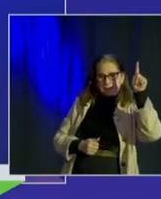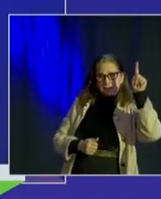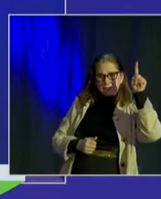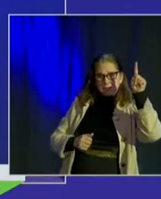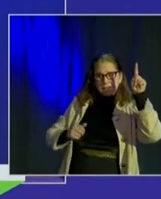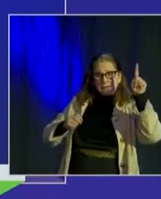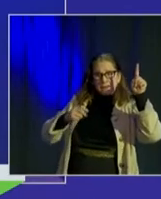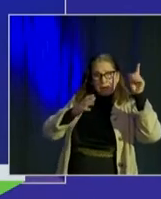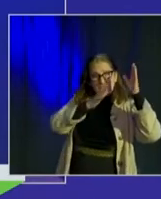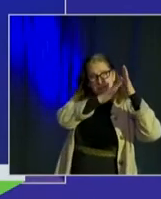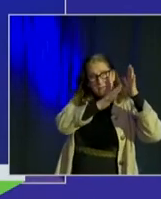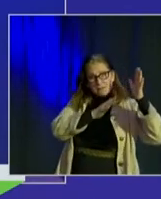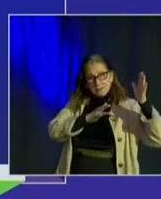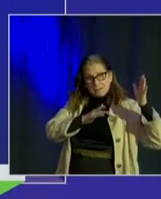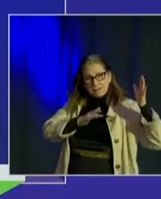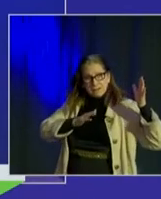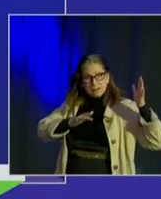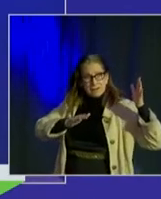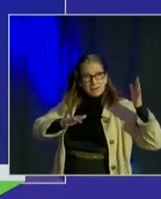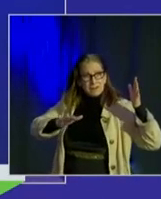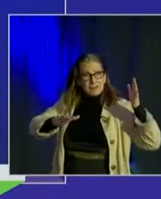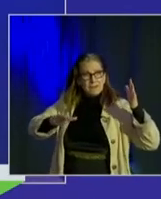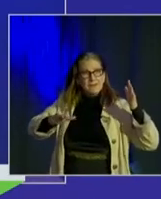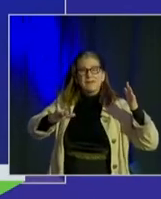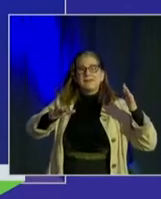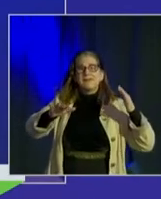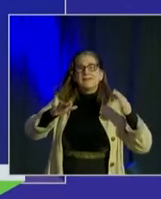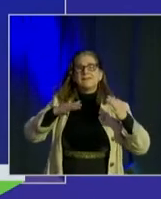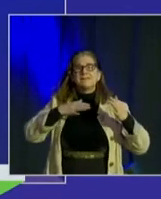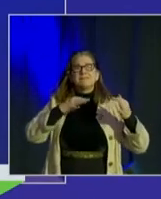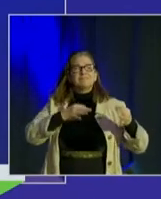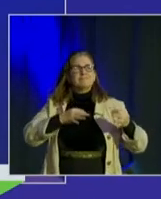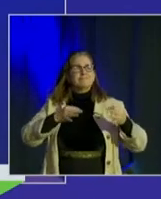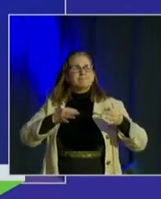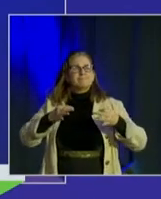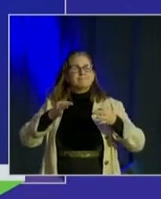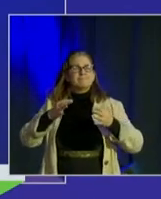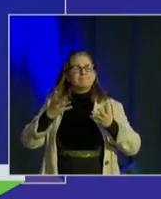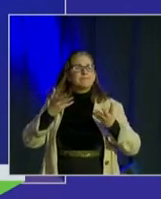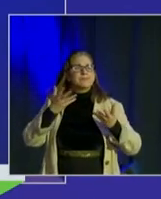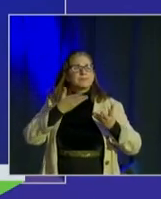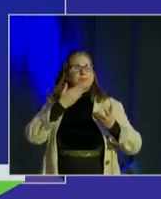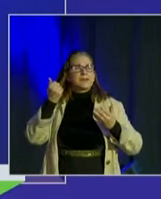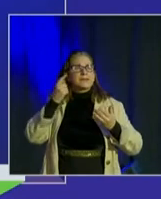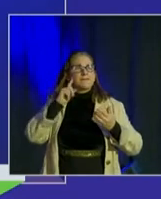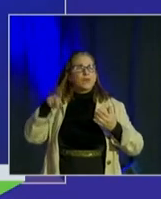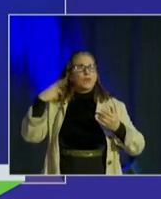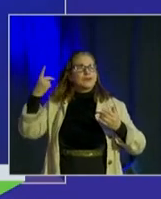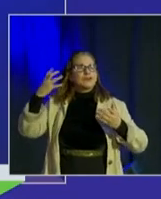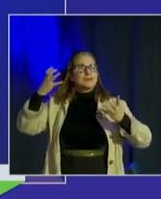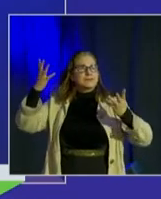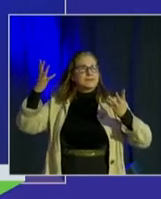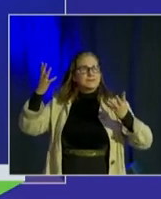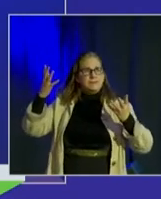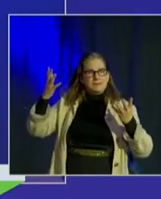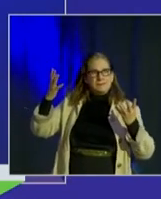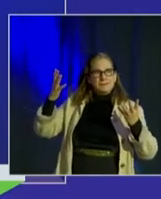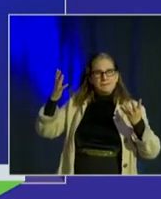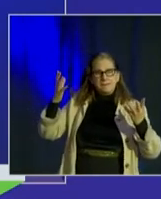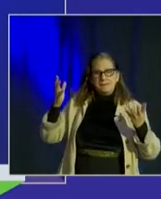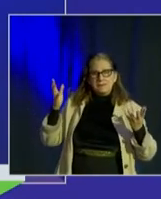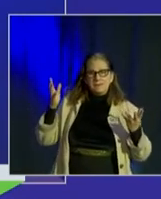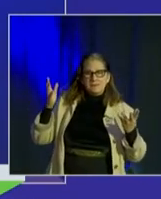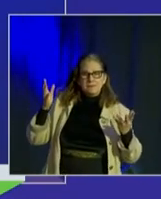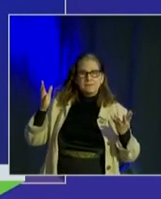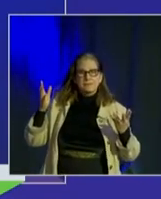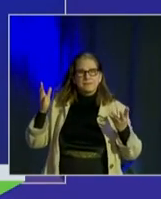what is best for DC. And I'm also, I'm heartened to hear this question as